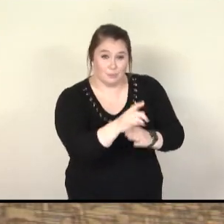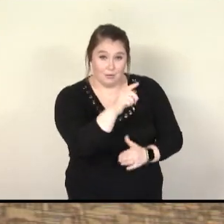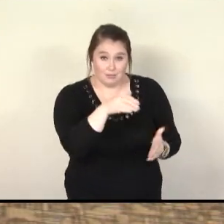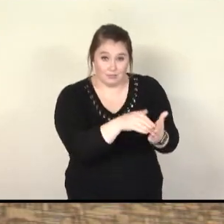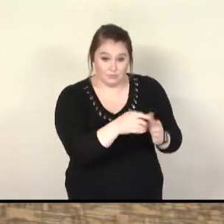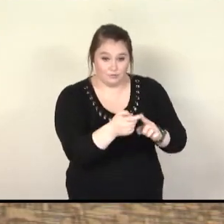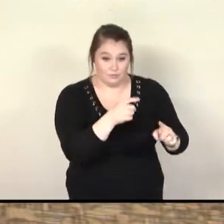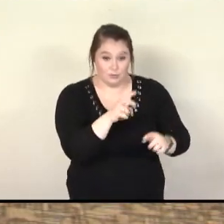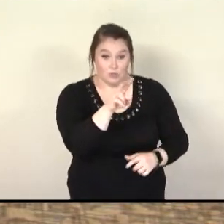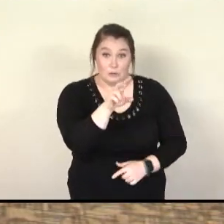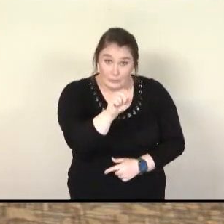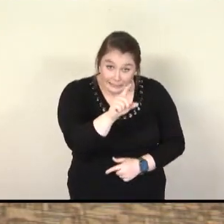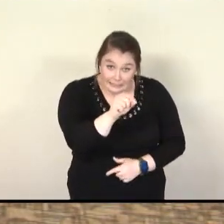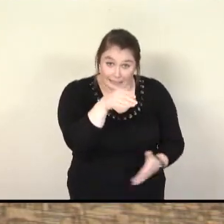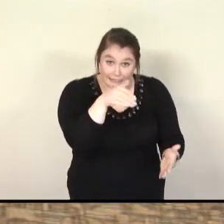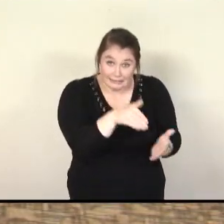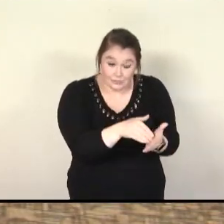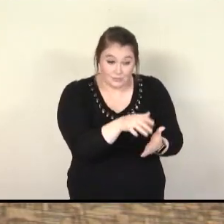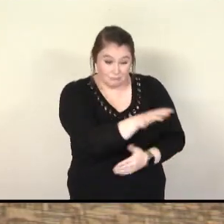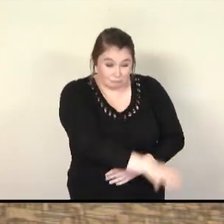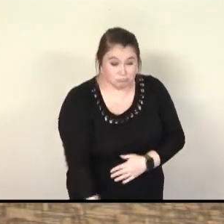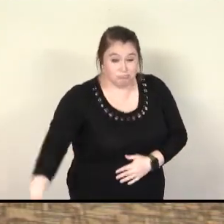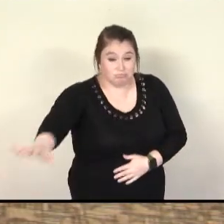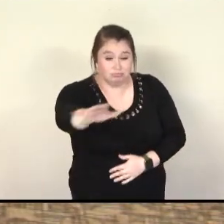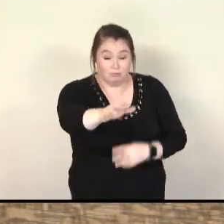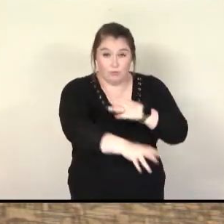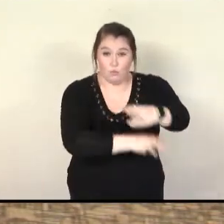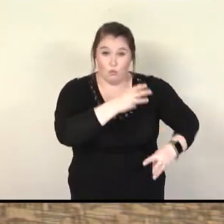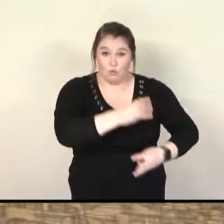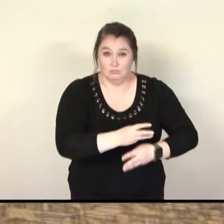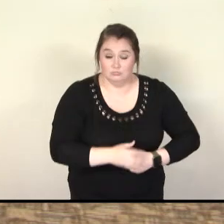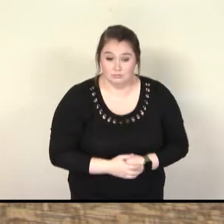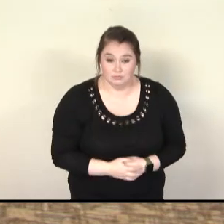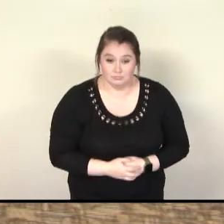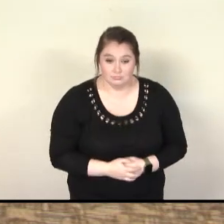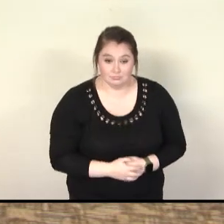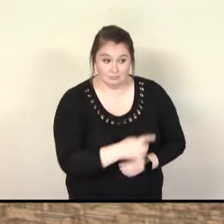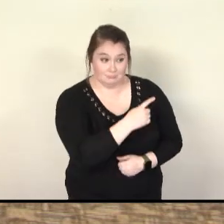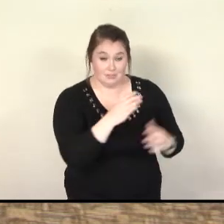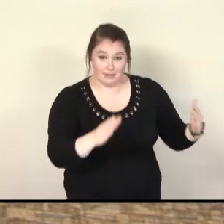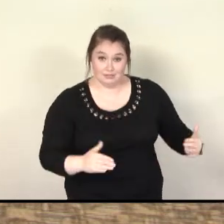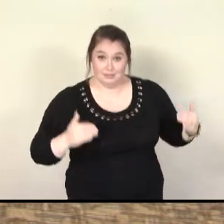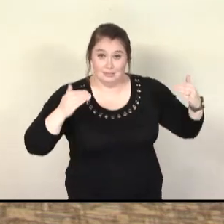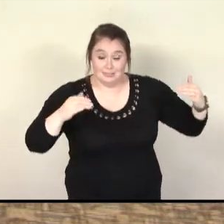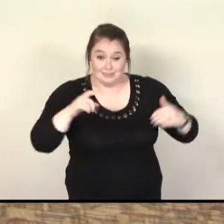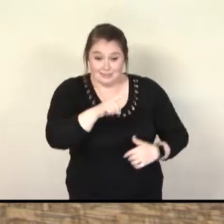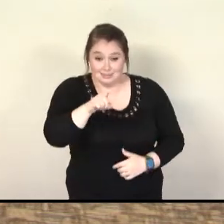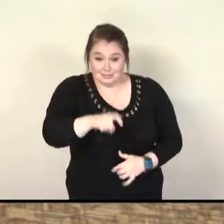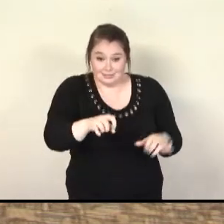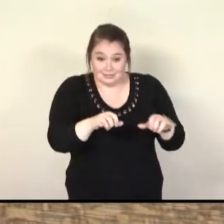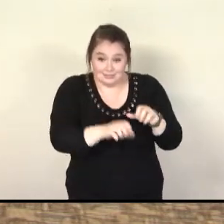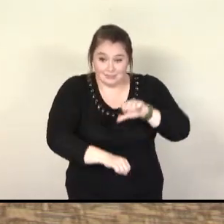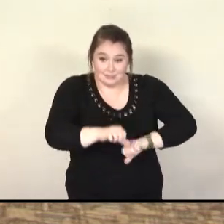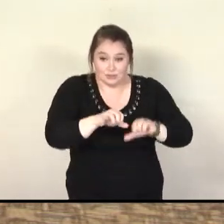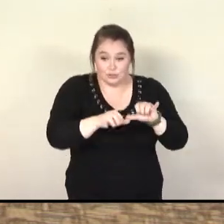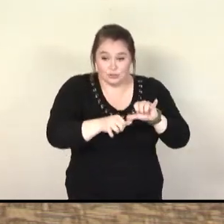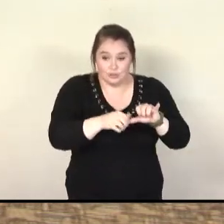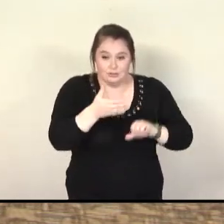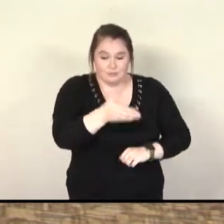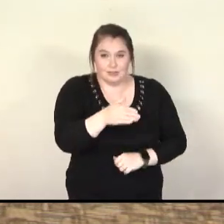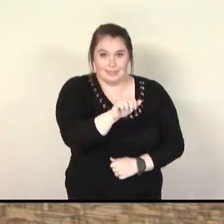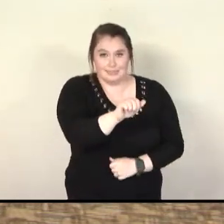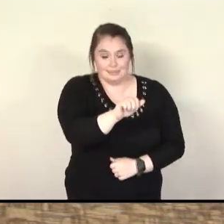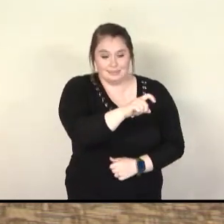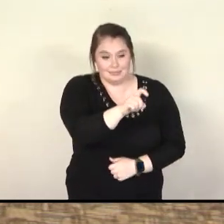of 20,000 science fair participants worldwide. They advanced to the Texas Science and Engineering Fair, which is held at